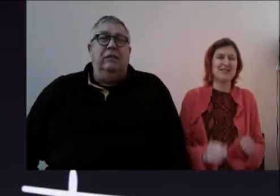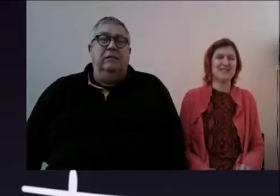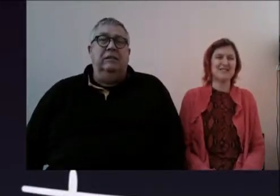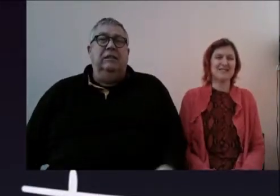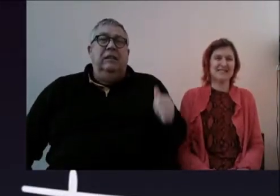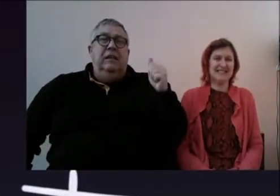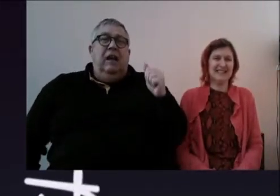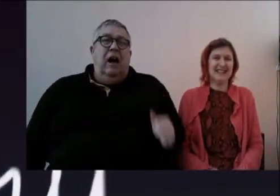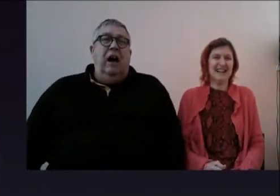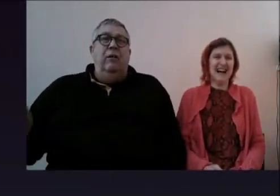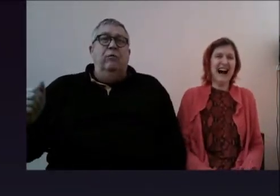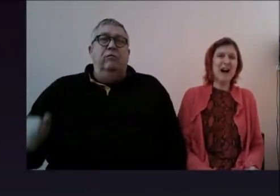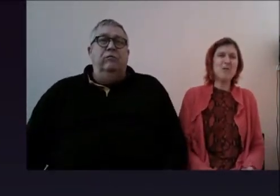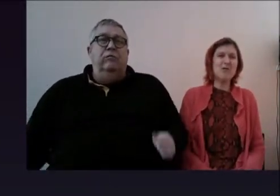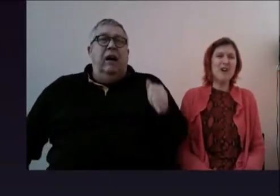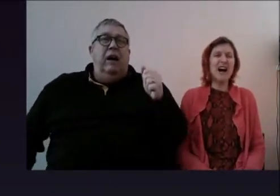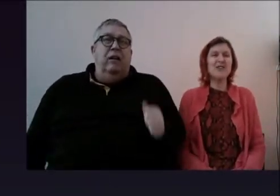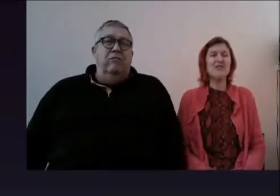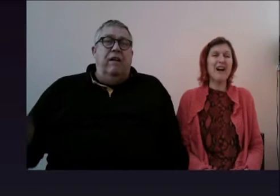Shout.